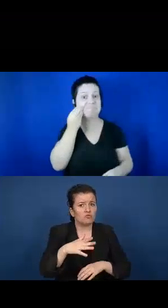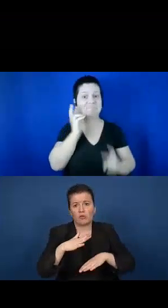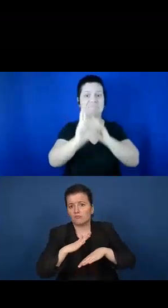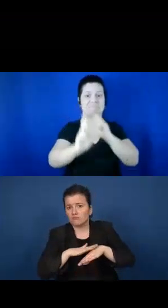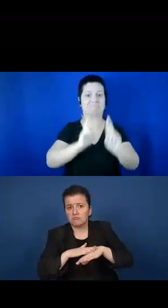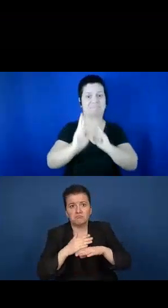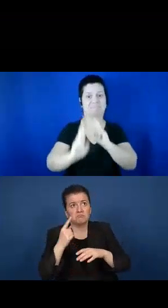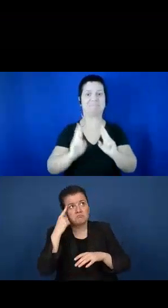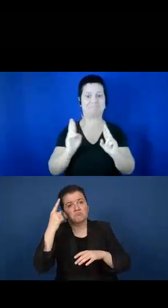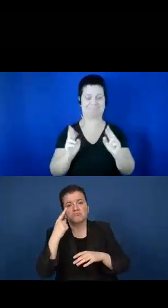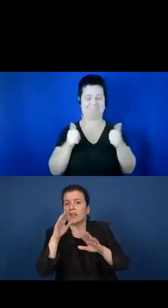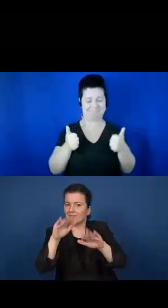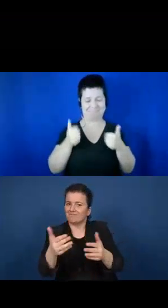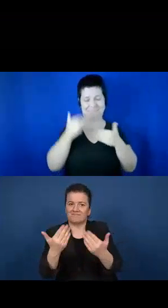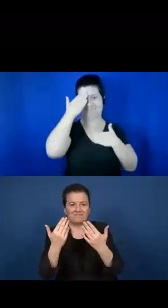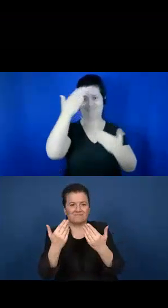can. Thank you.